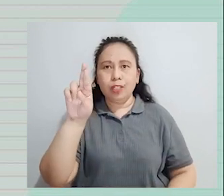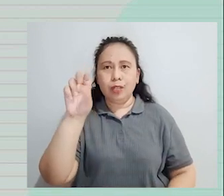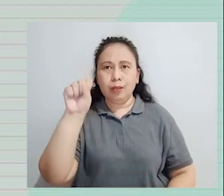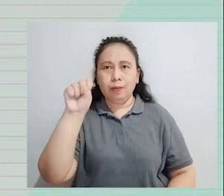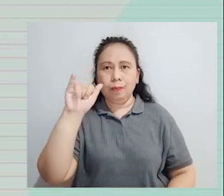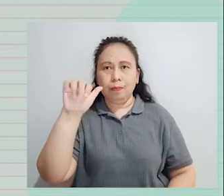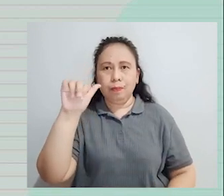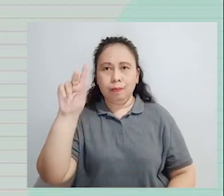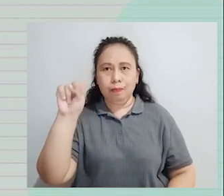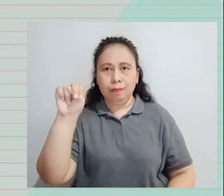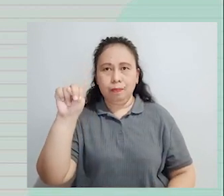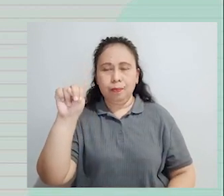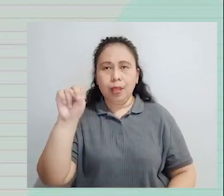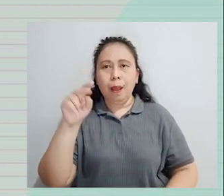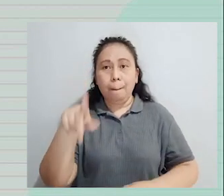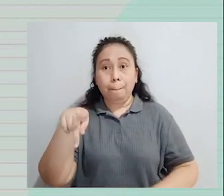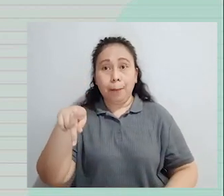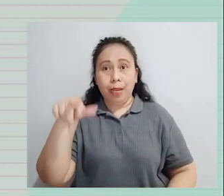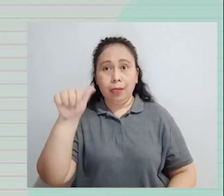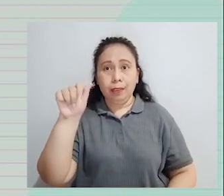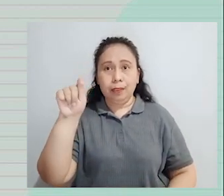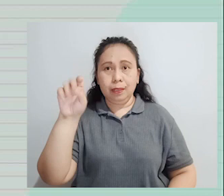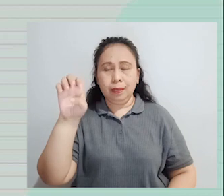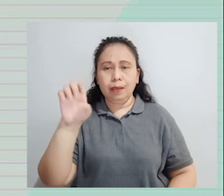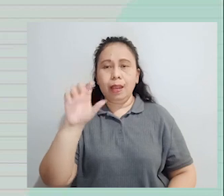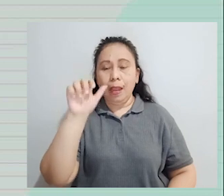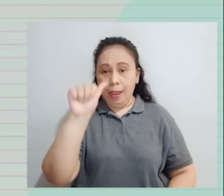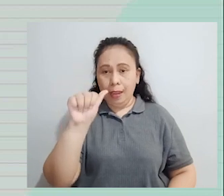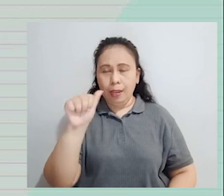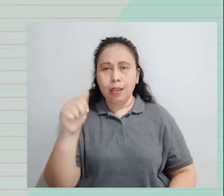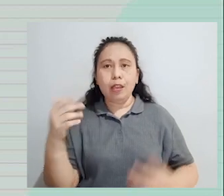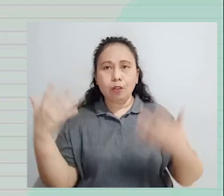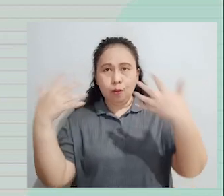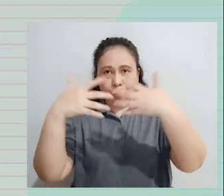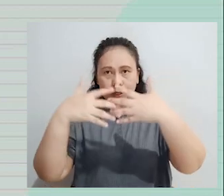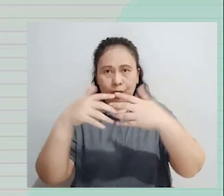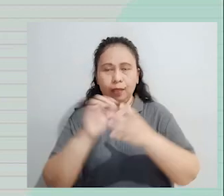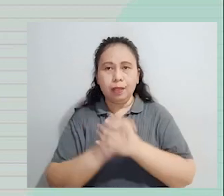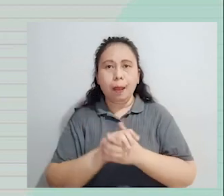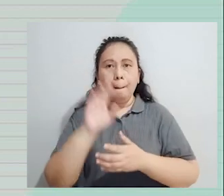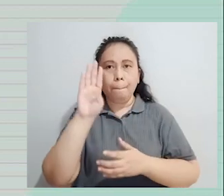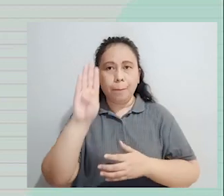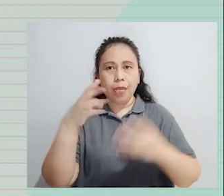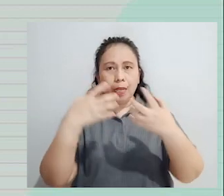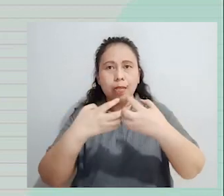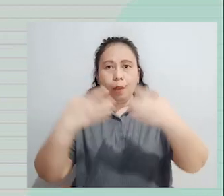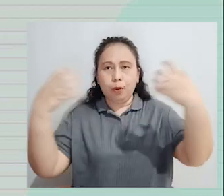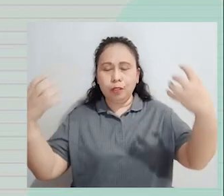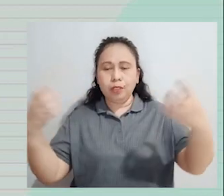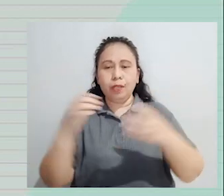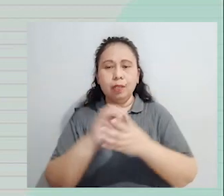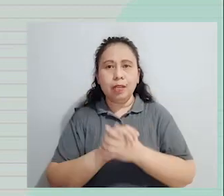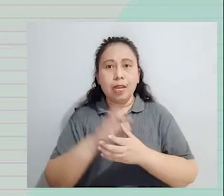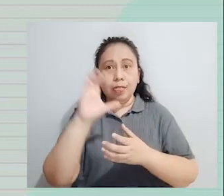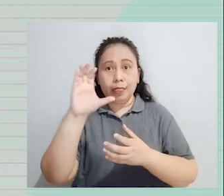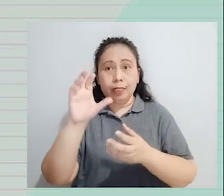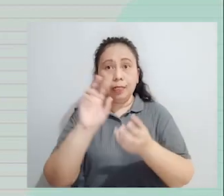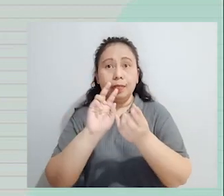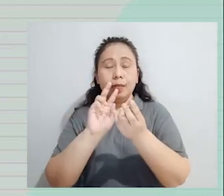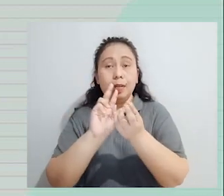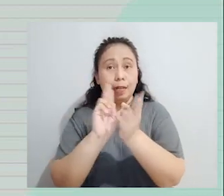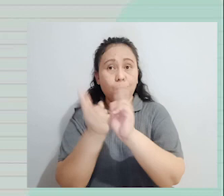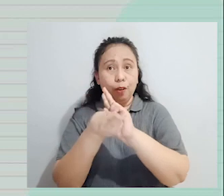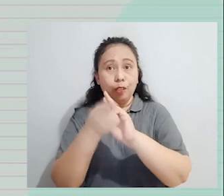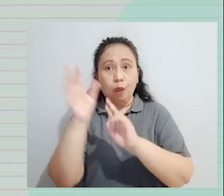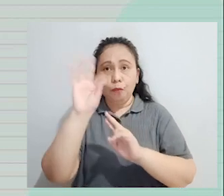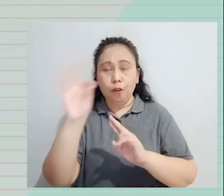plate? A. Convergent. B. Divergent. C. Reverse